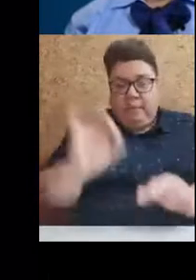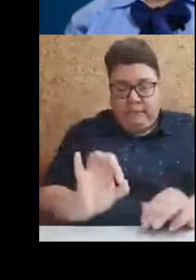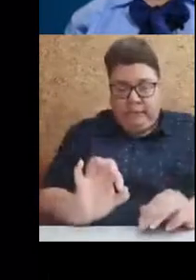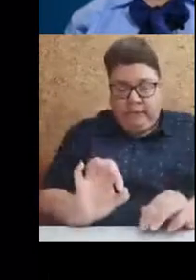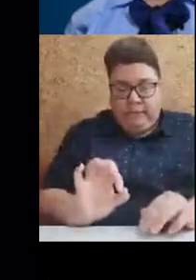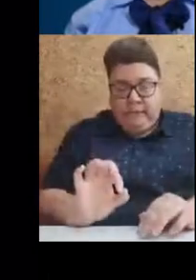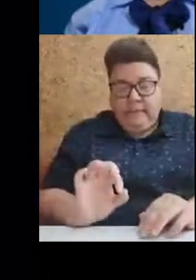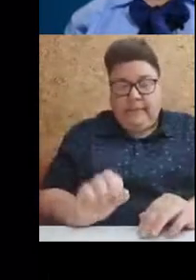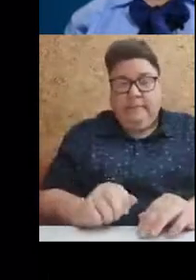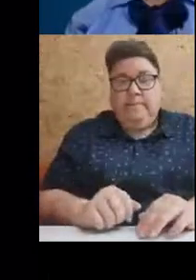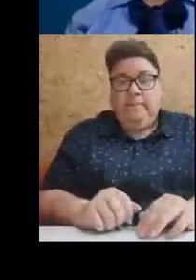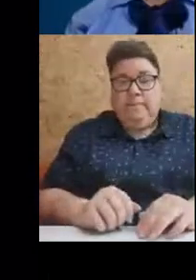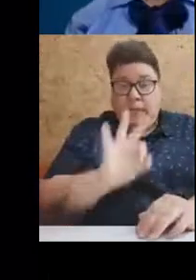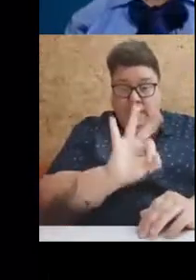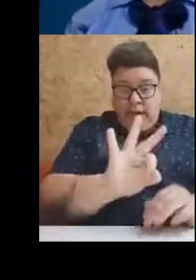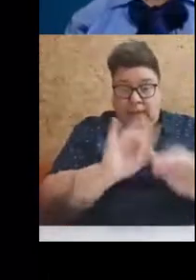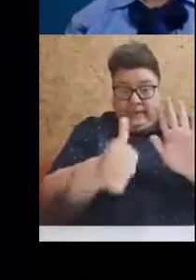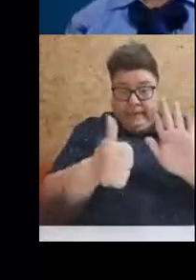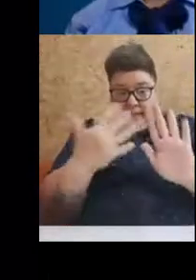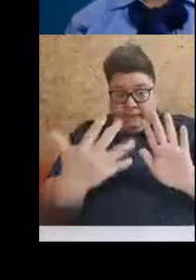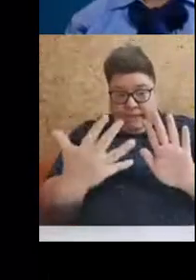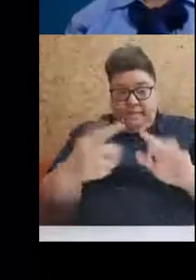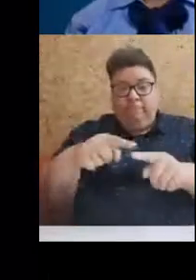from 365 going up to